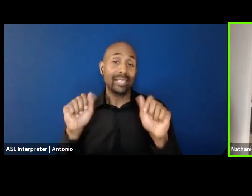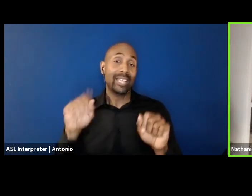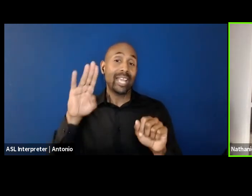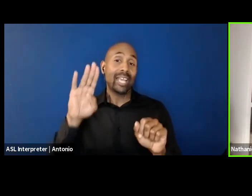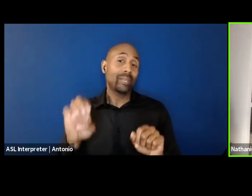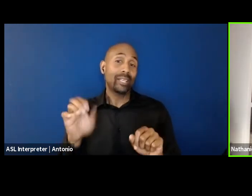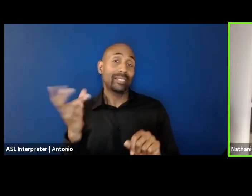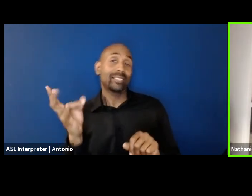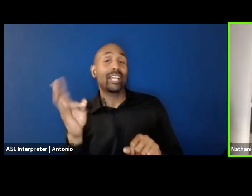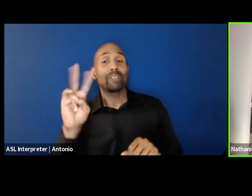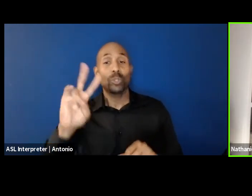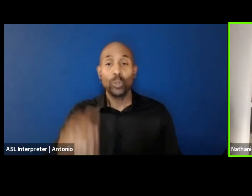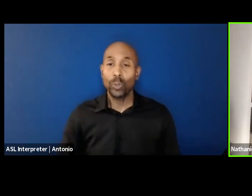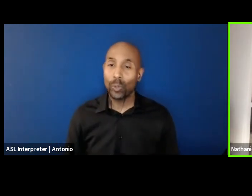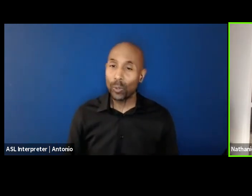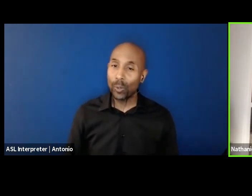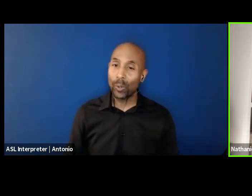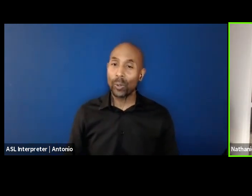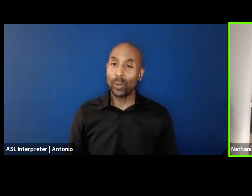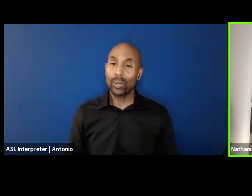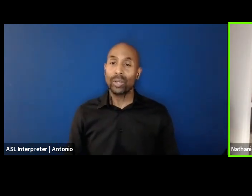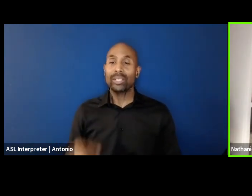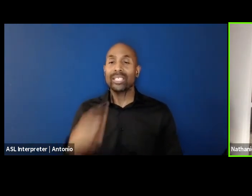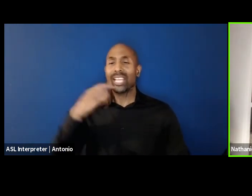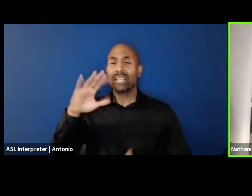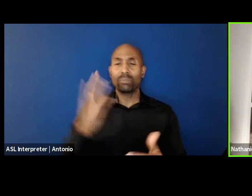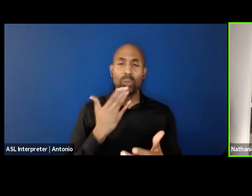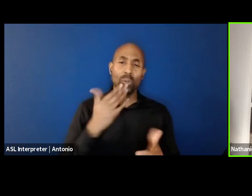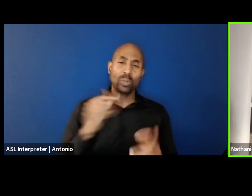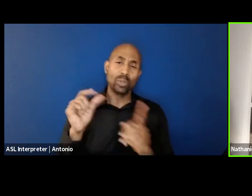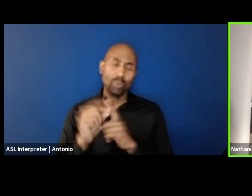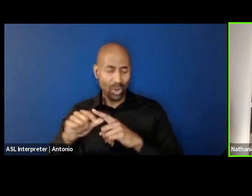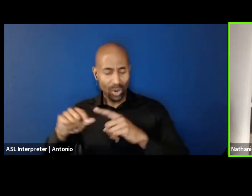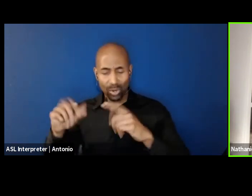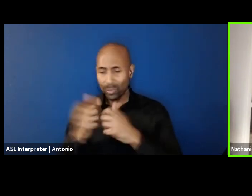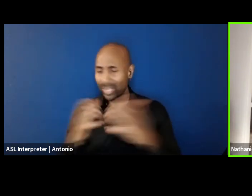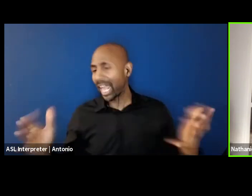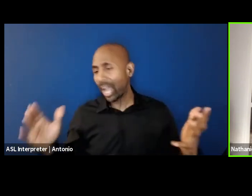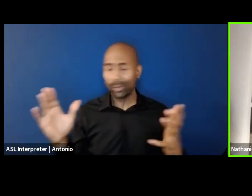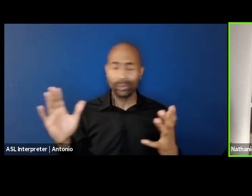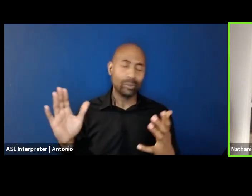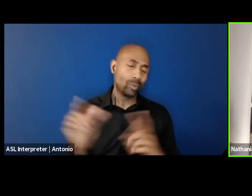sex, bodily blare, lyricless though it was, nonetheless.